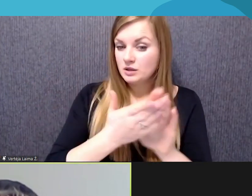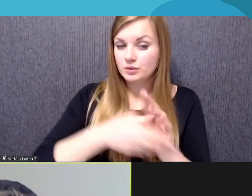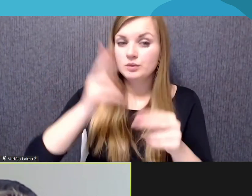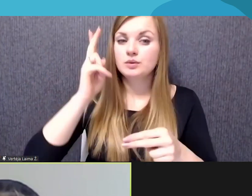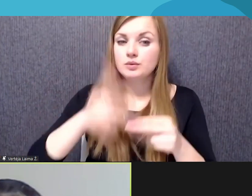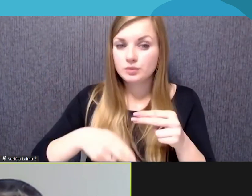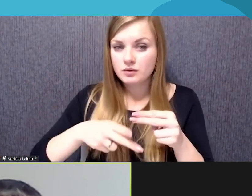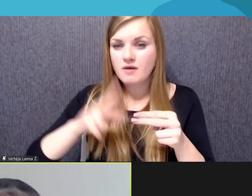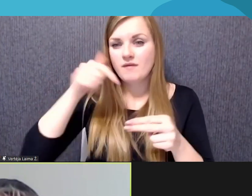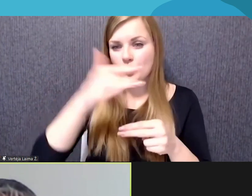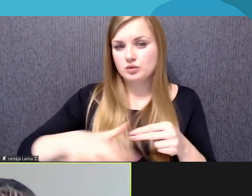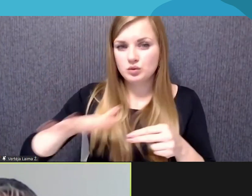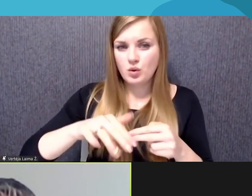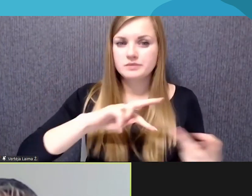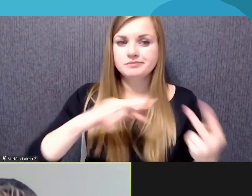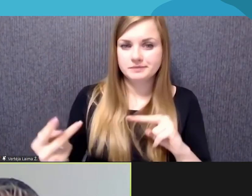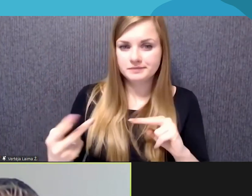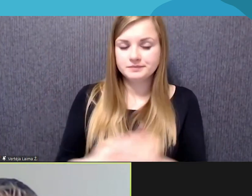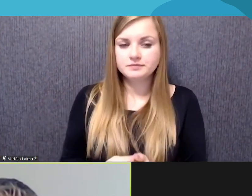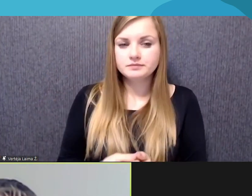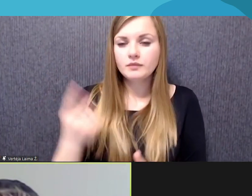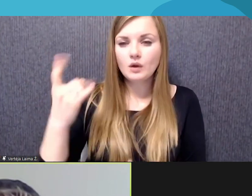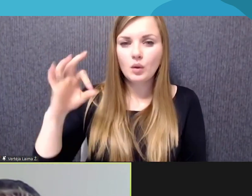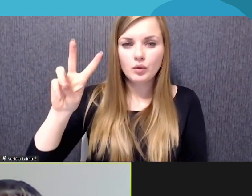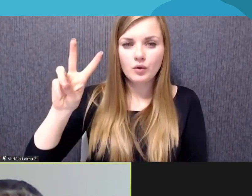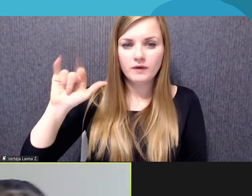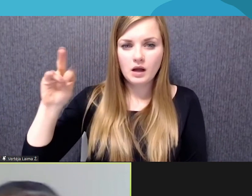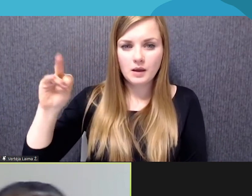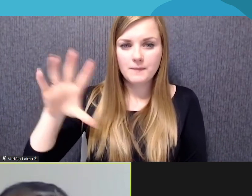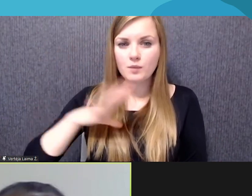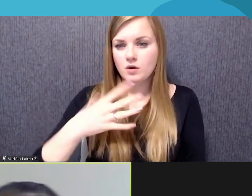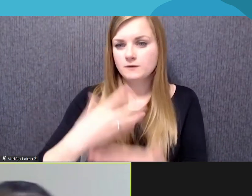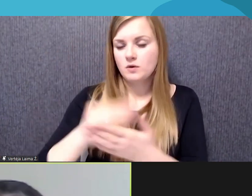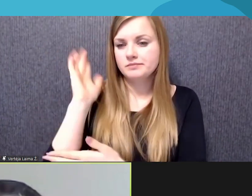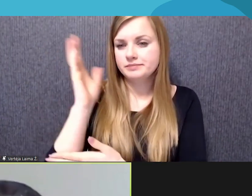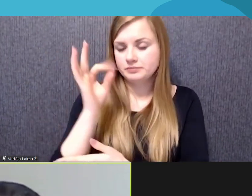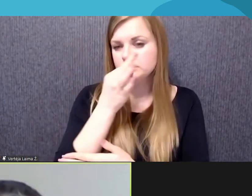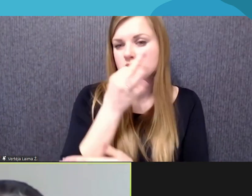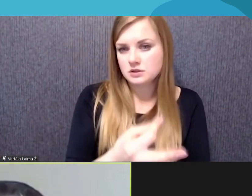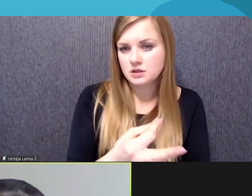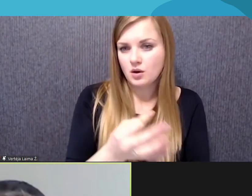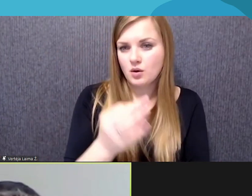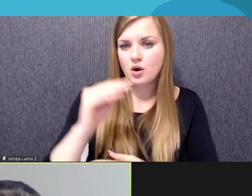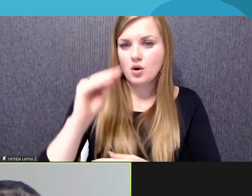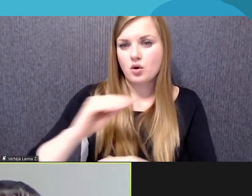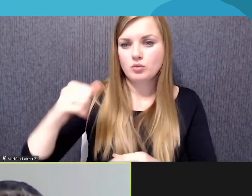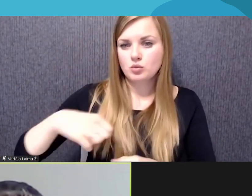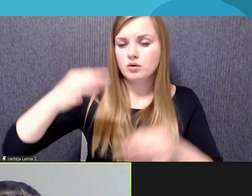I hope that now, after this court ruling and the criteria that have been